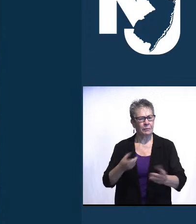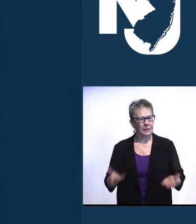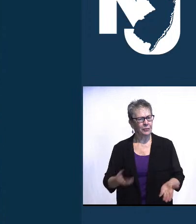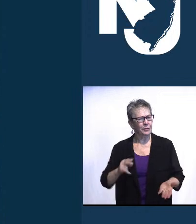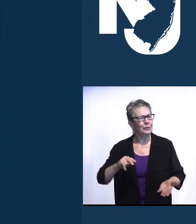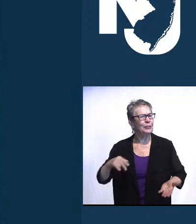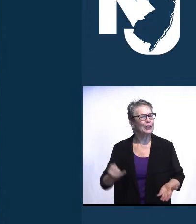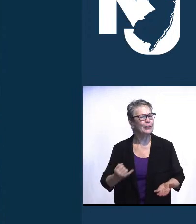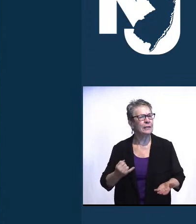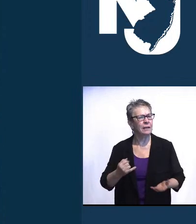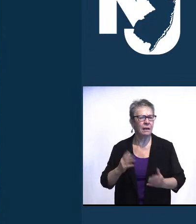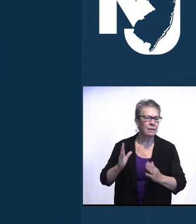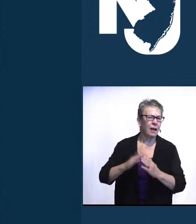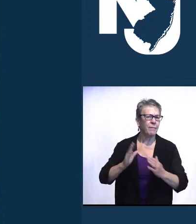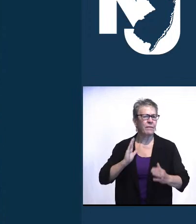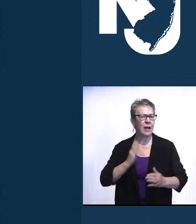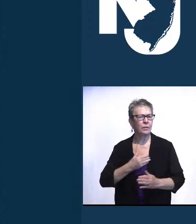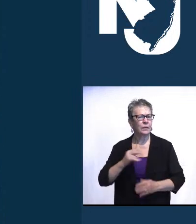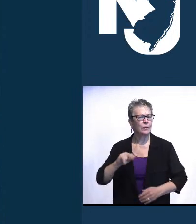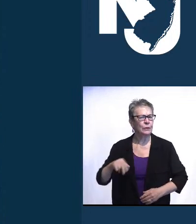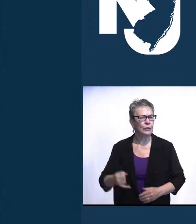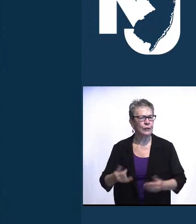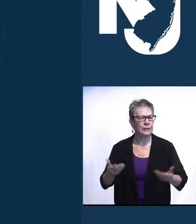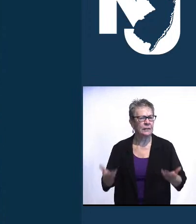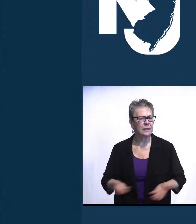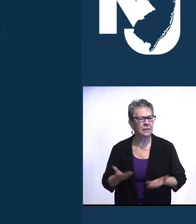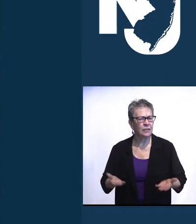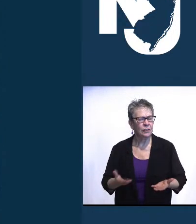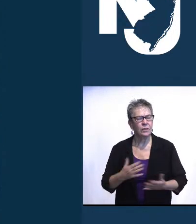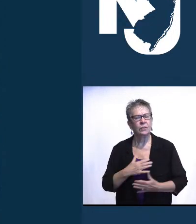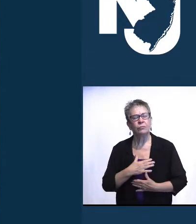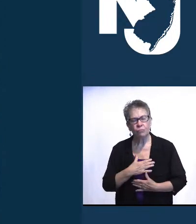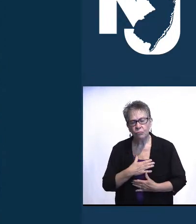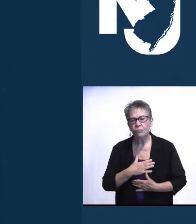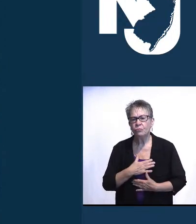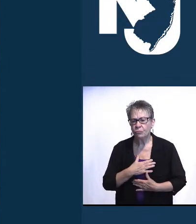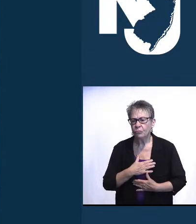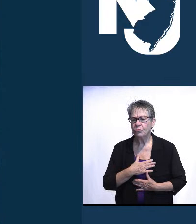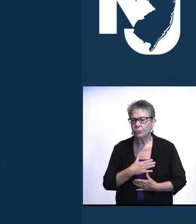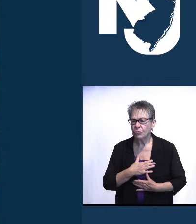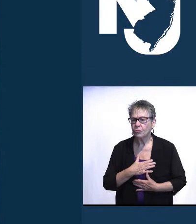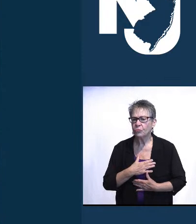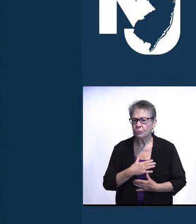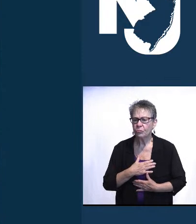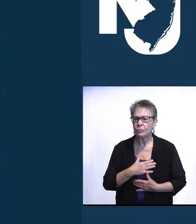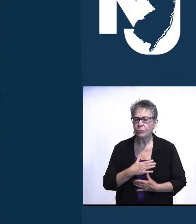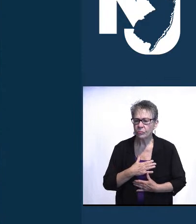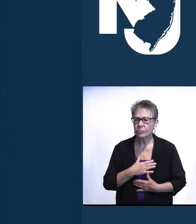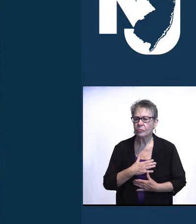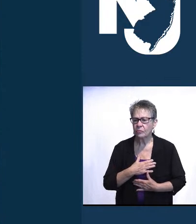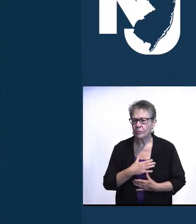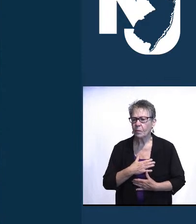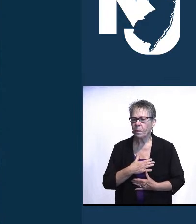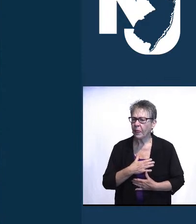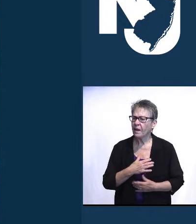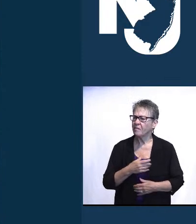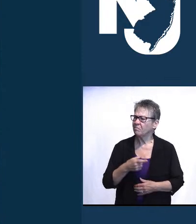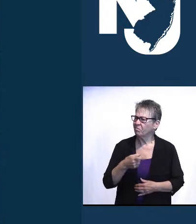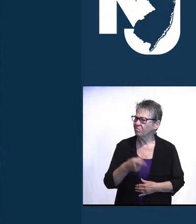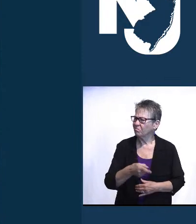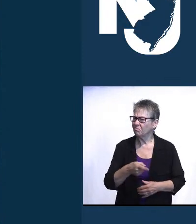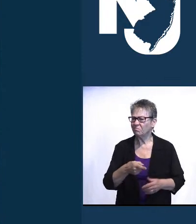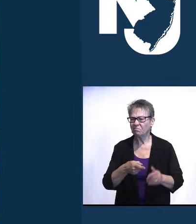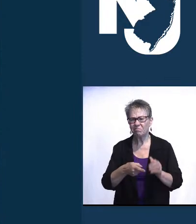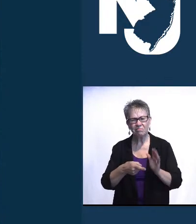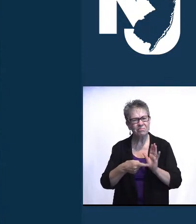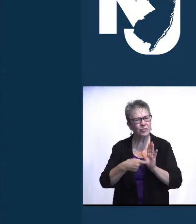on Friday. He represented the very, very best of our state and our country. I can't tell you,